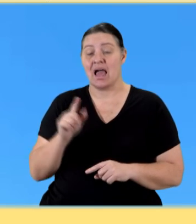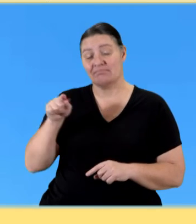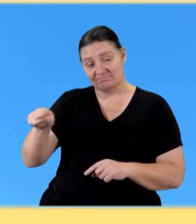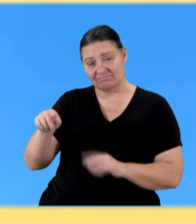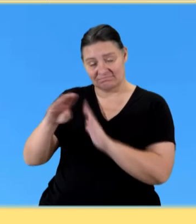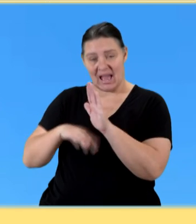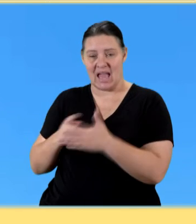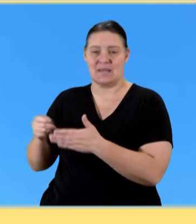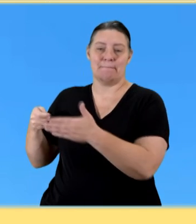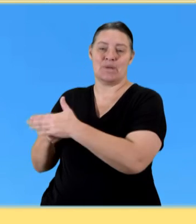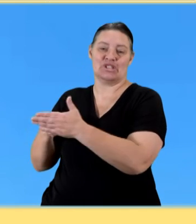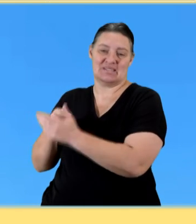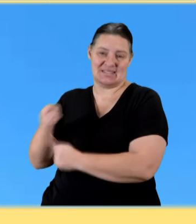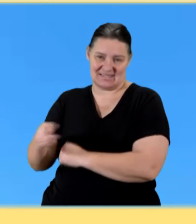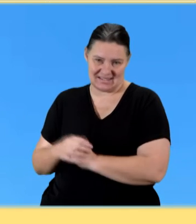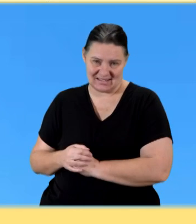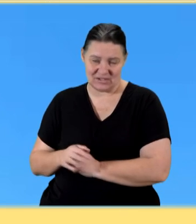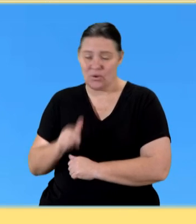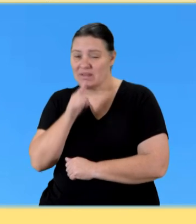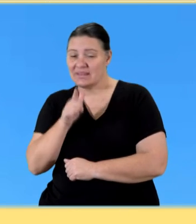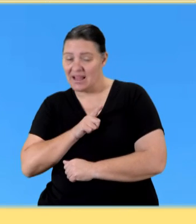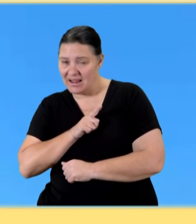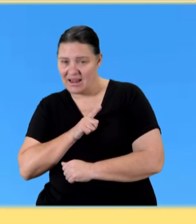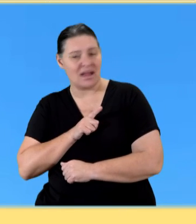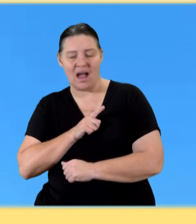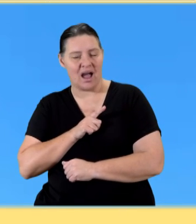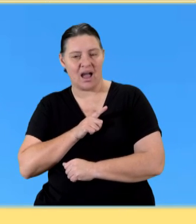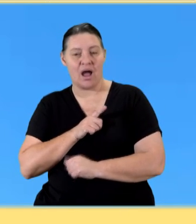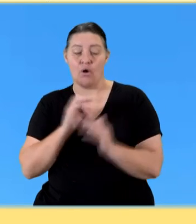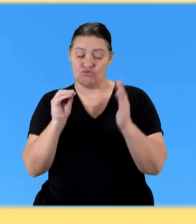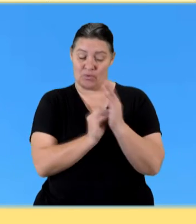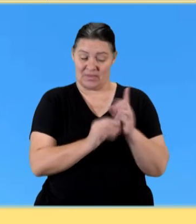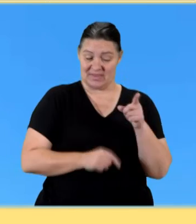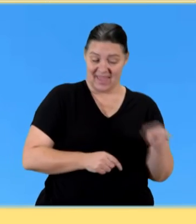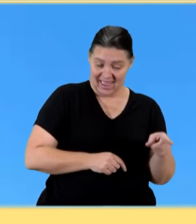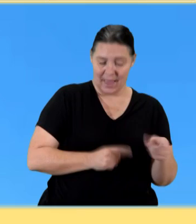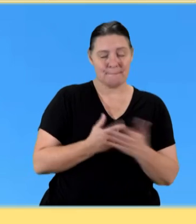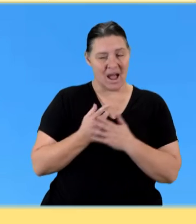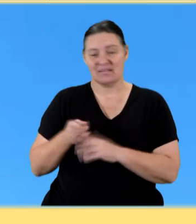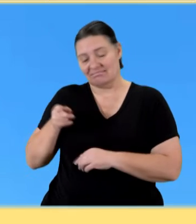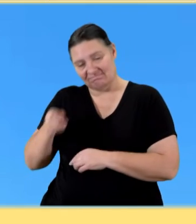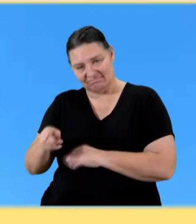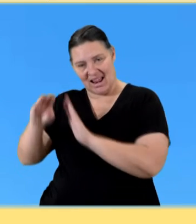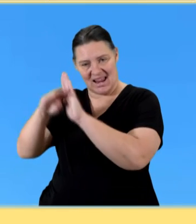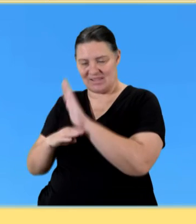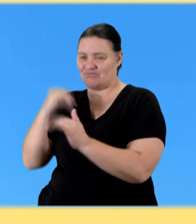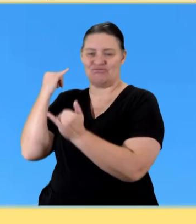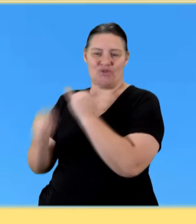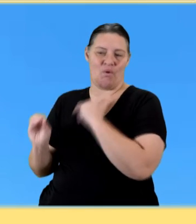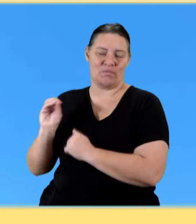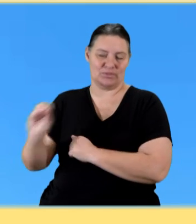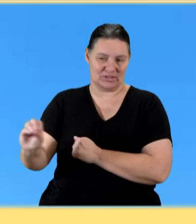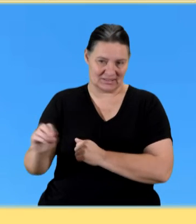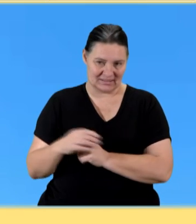ledger as credit purchases. So they are telling us already it was recorded correctly in the creditors allowances journal.